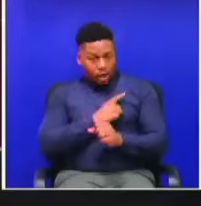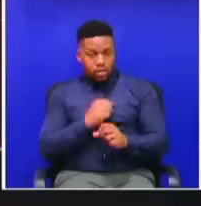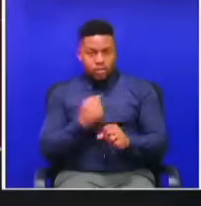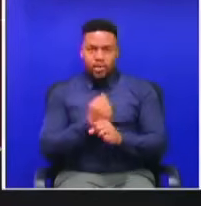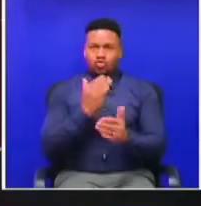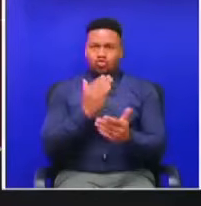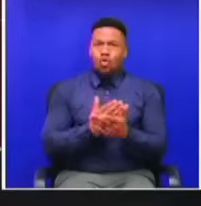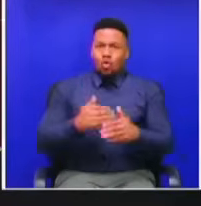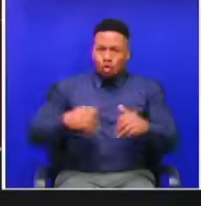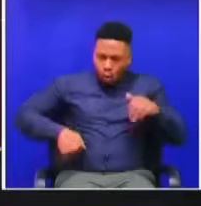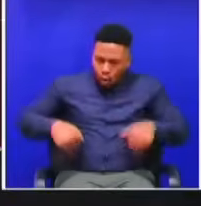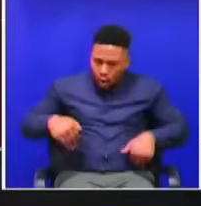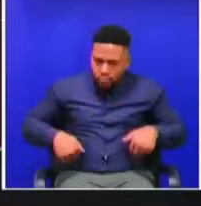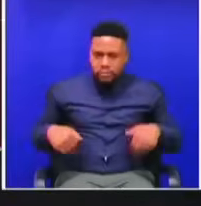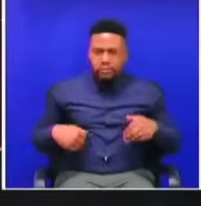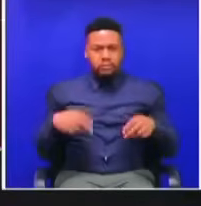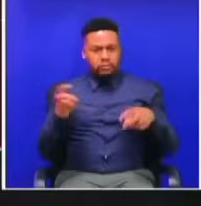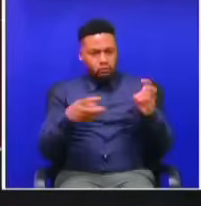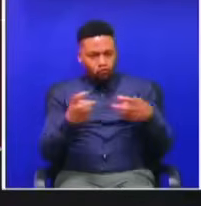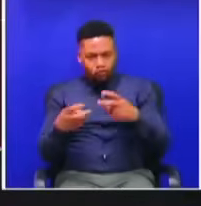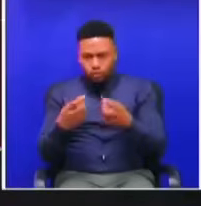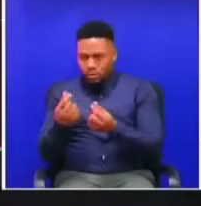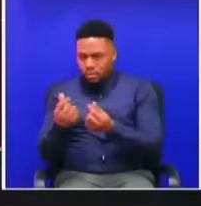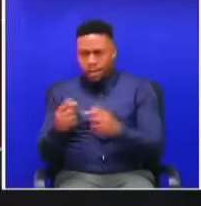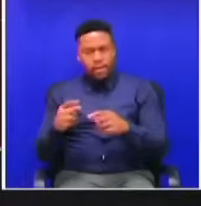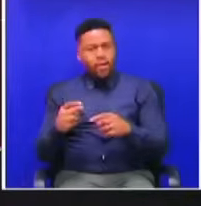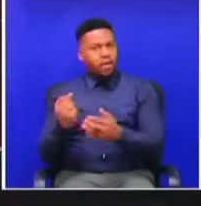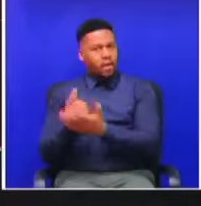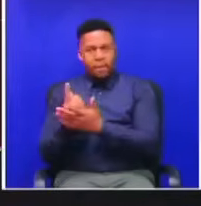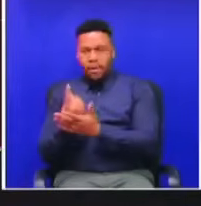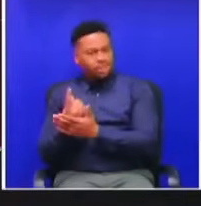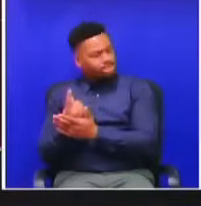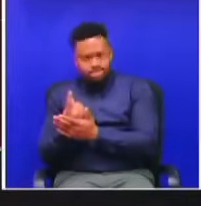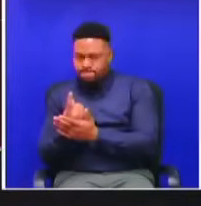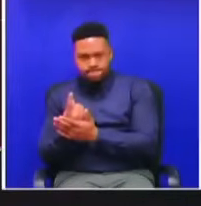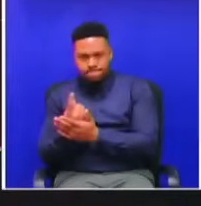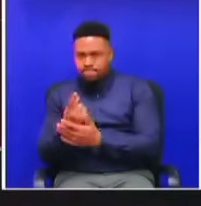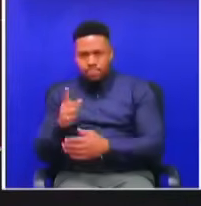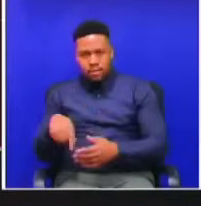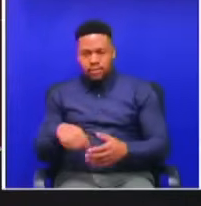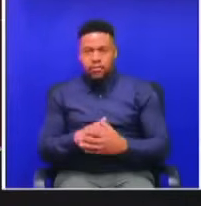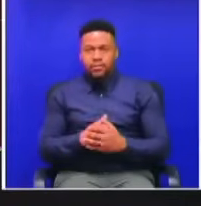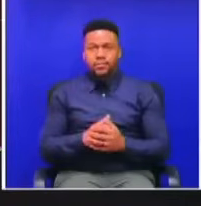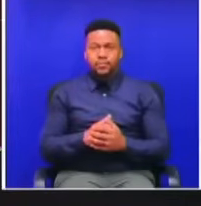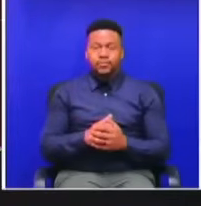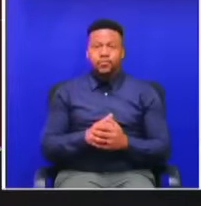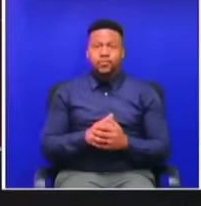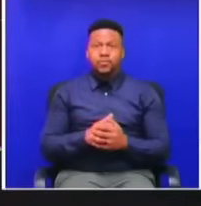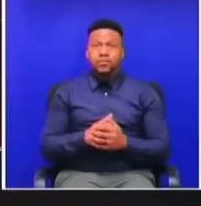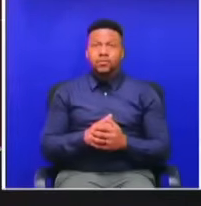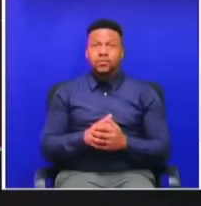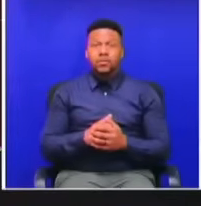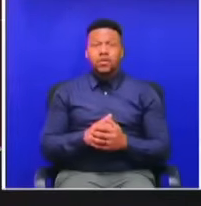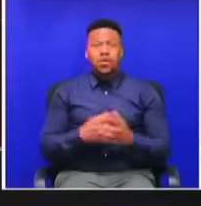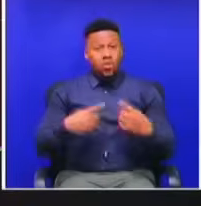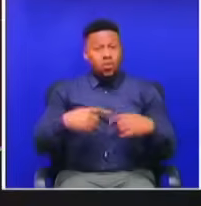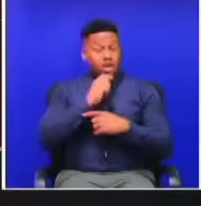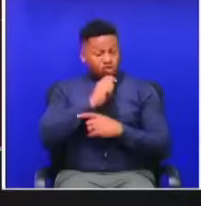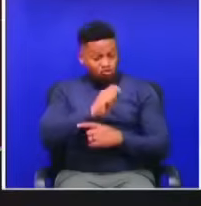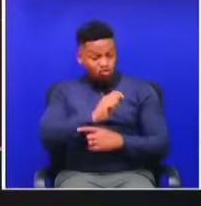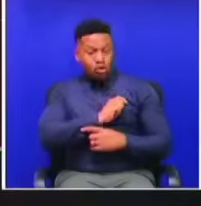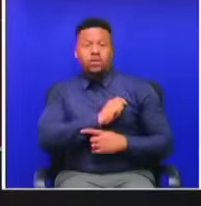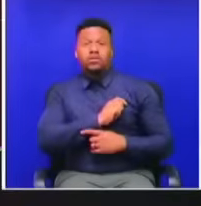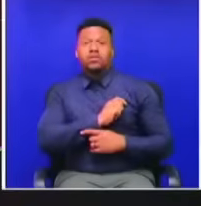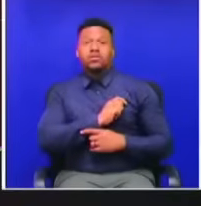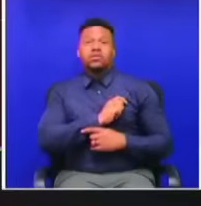the disappearance of money does not happen willy-nilly. So we should trust our regulatory framework and